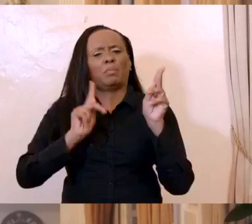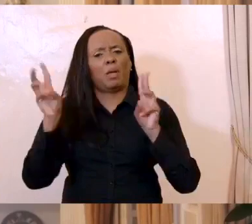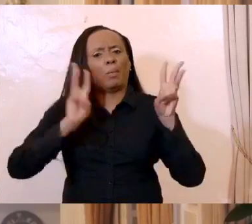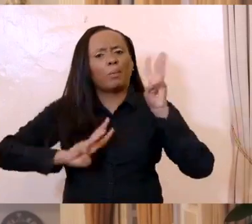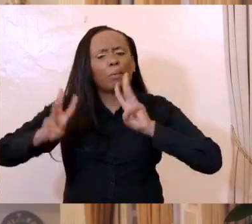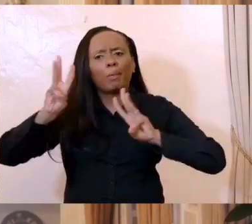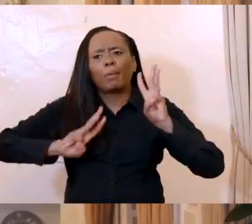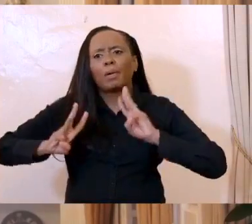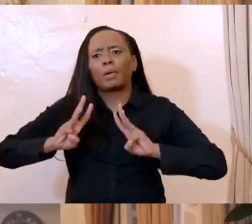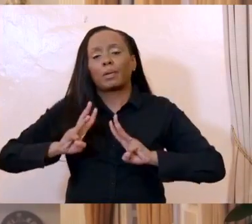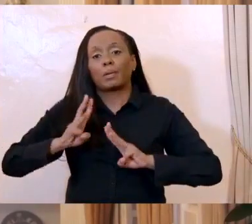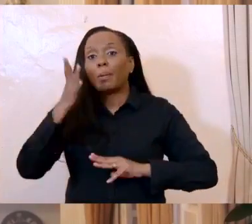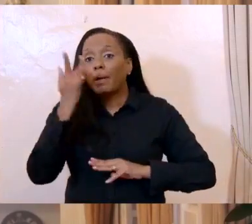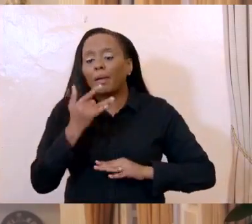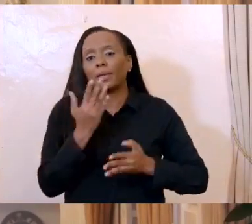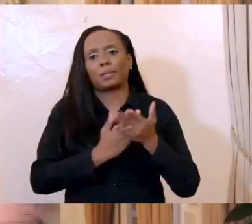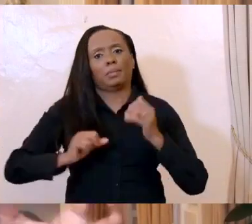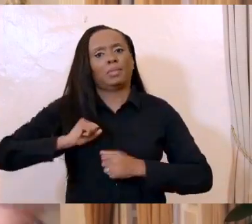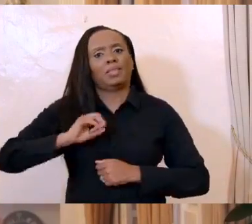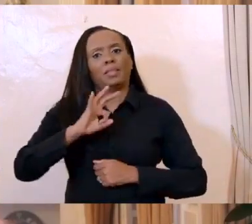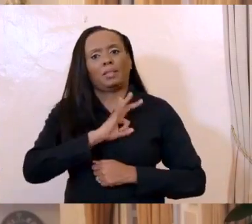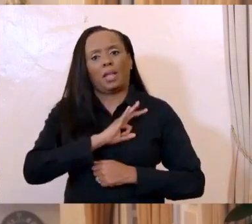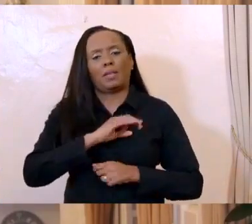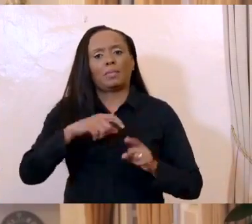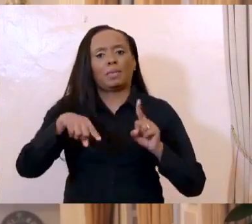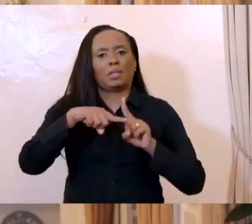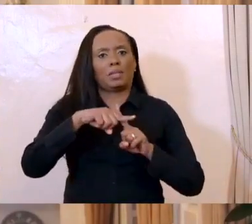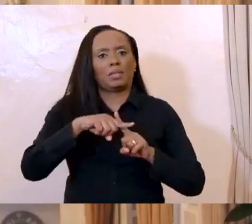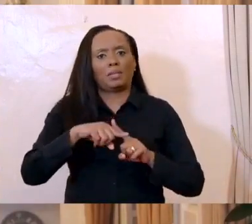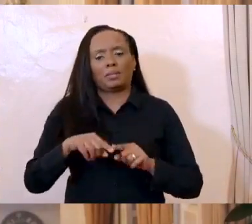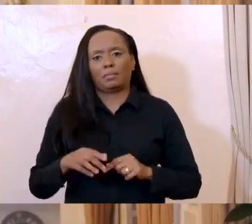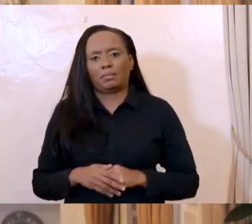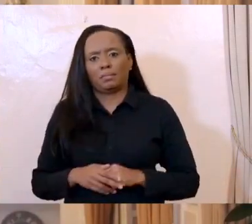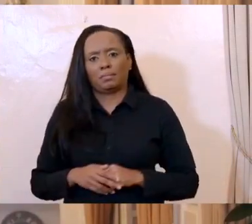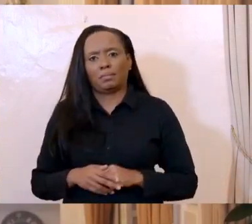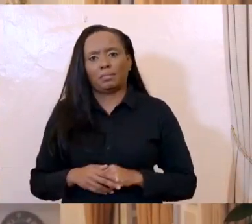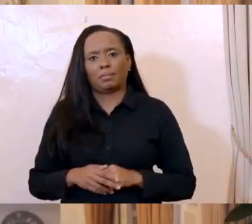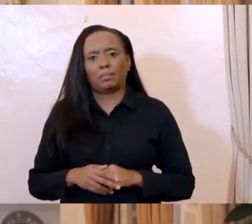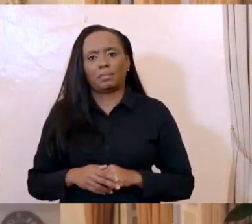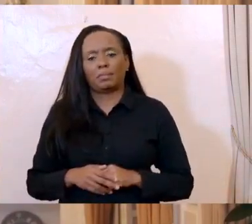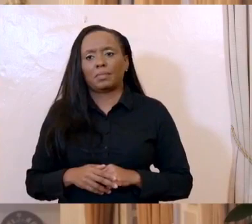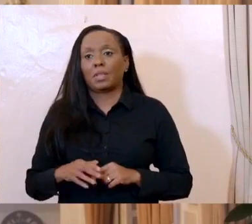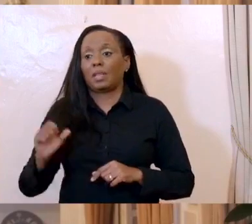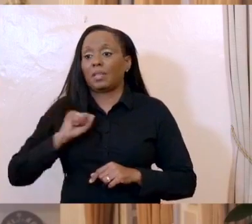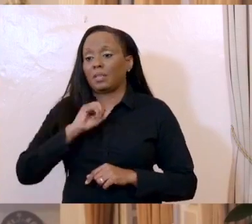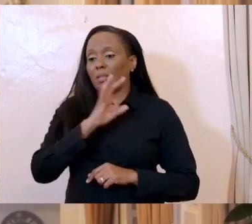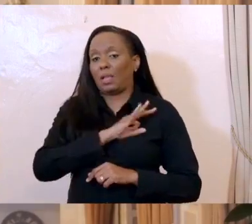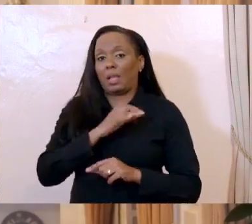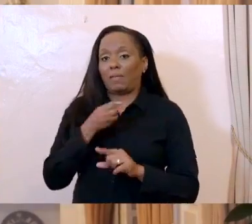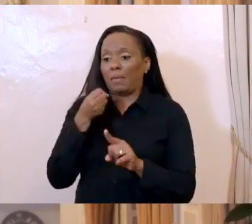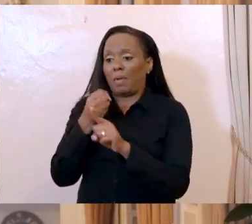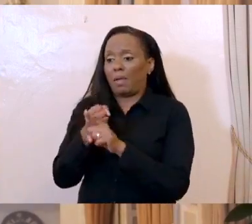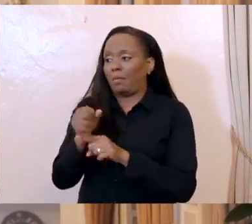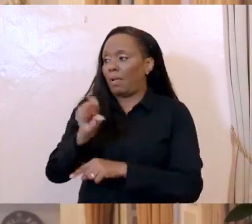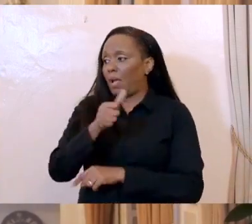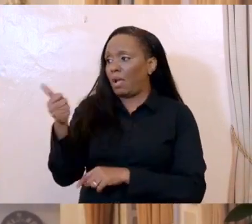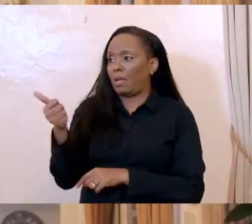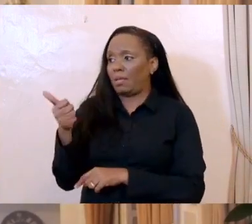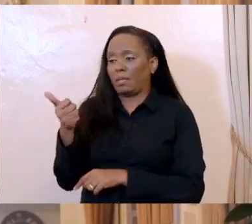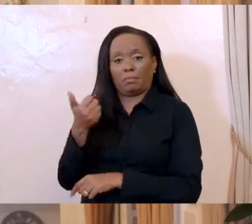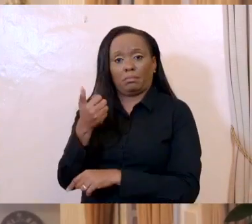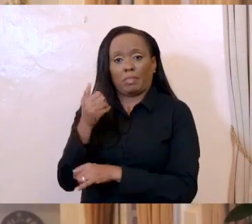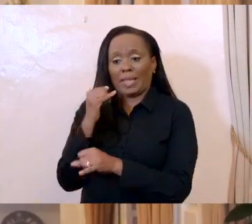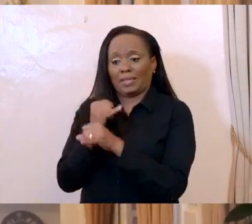some staff have been impacted, and staff have been impacted in other institutions. But it does not stop the